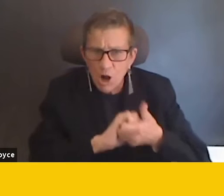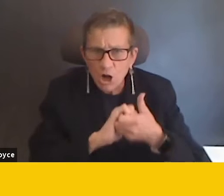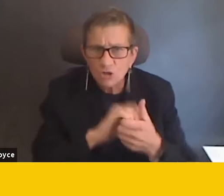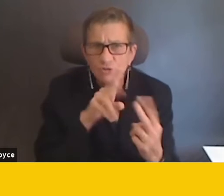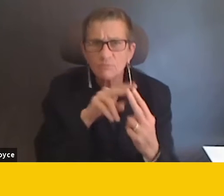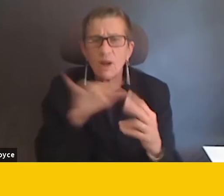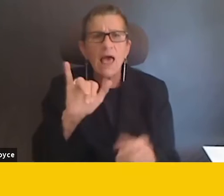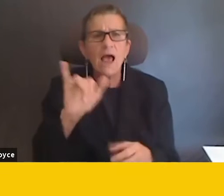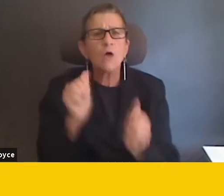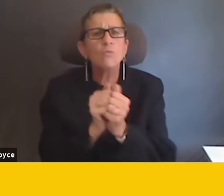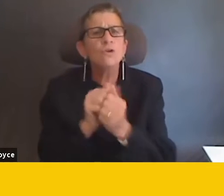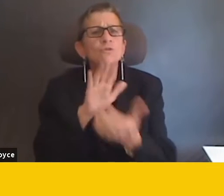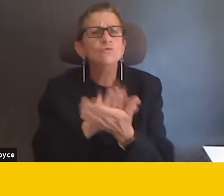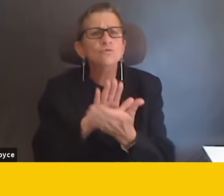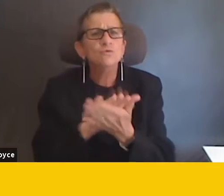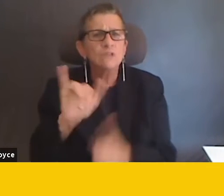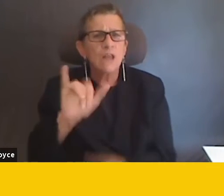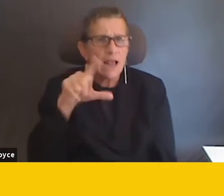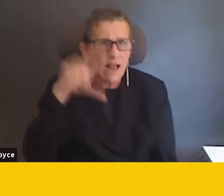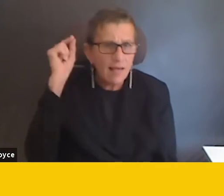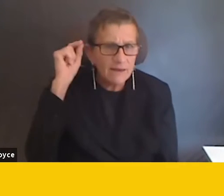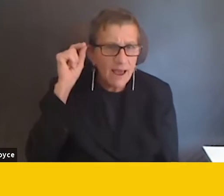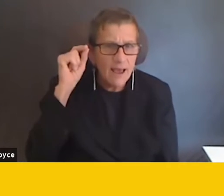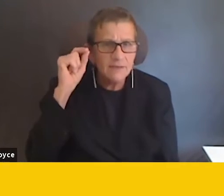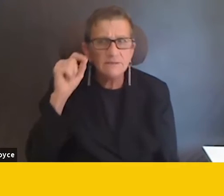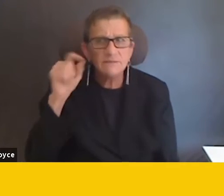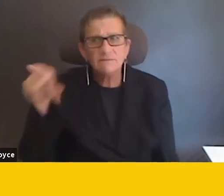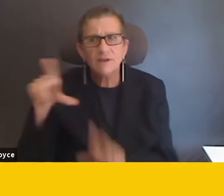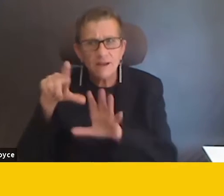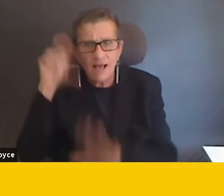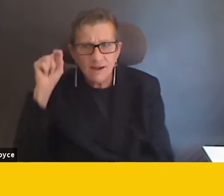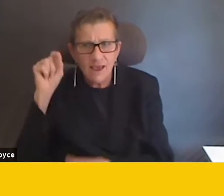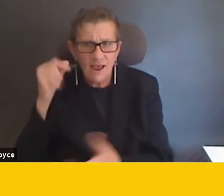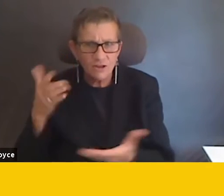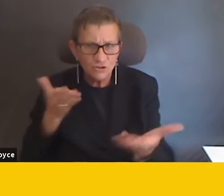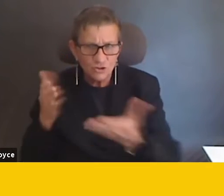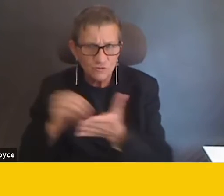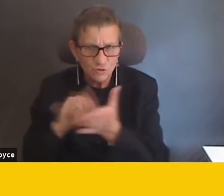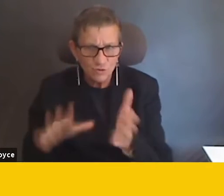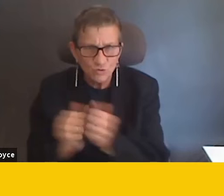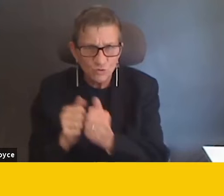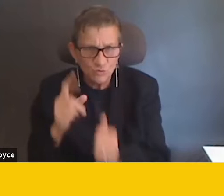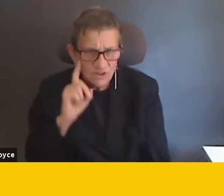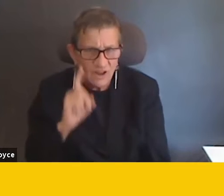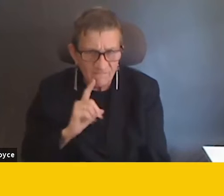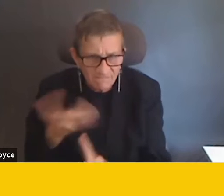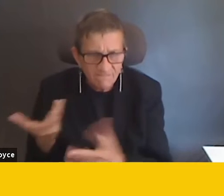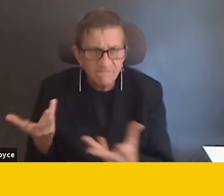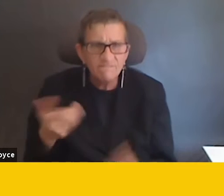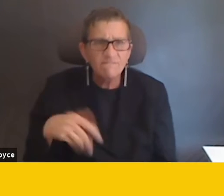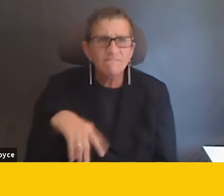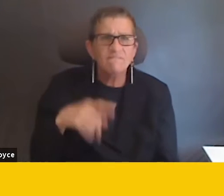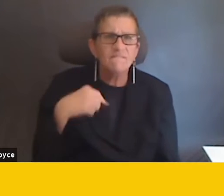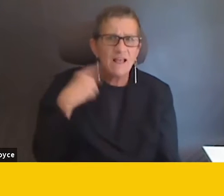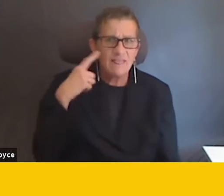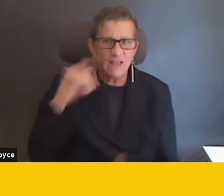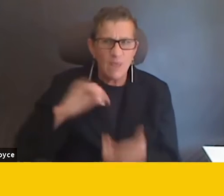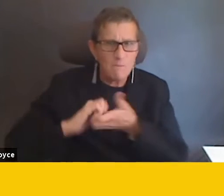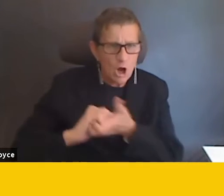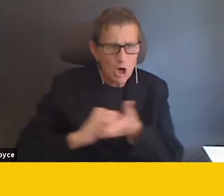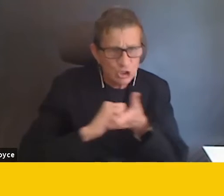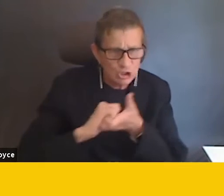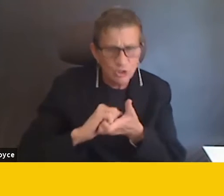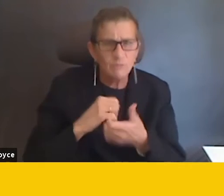which serves students who are deaf, I think are great partnerships to keep pursuing it and to go